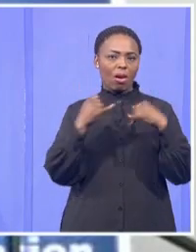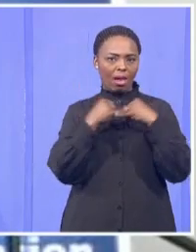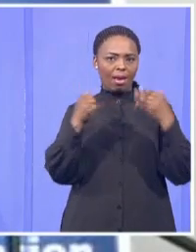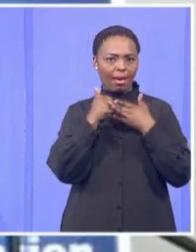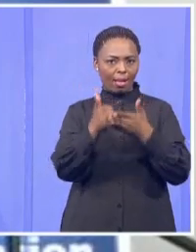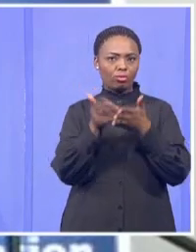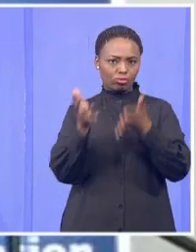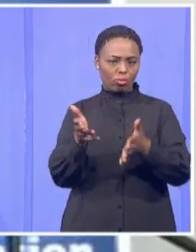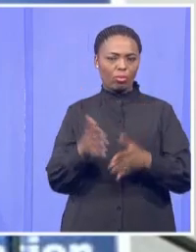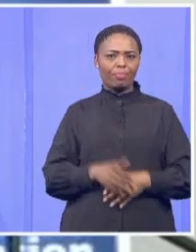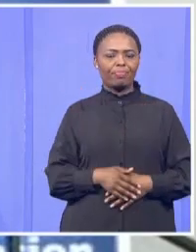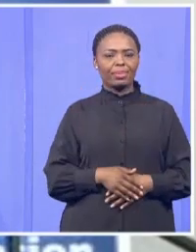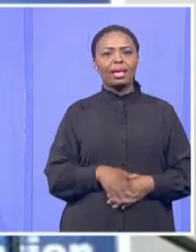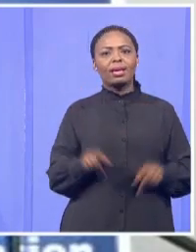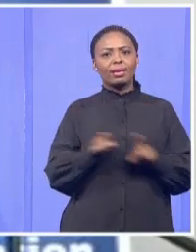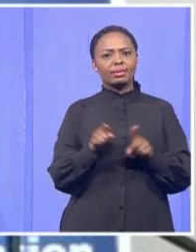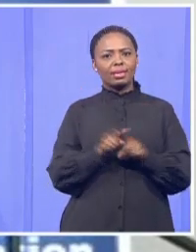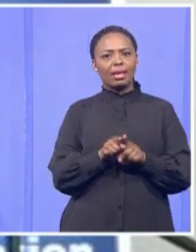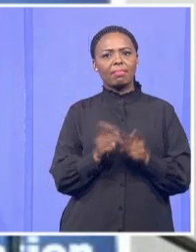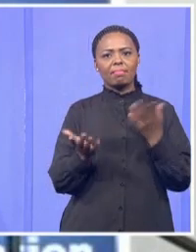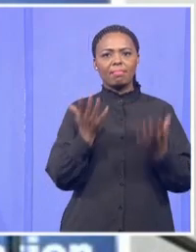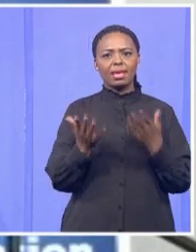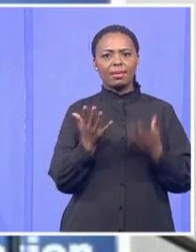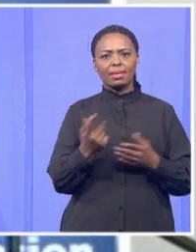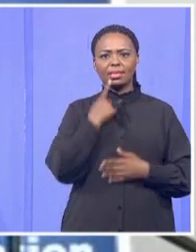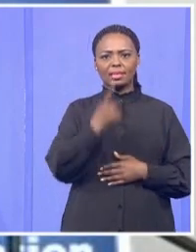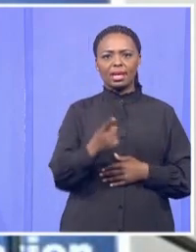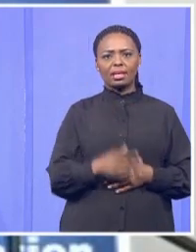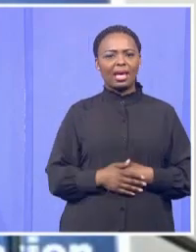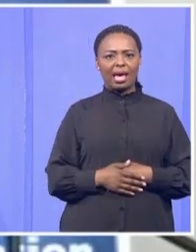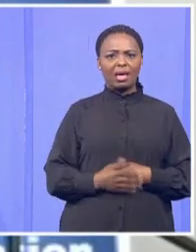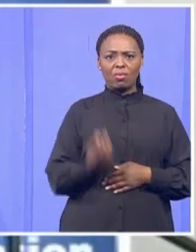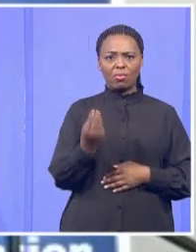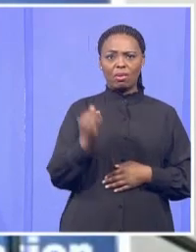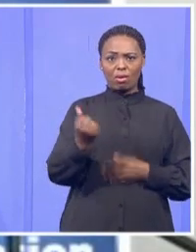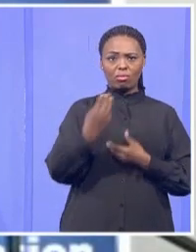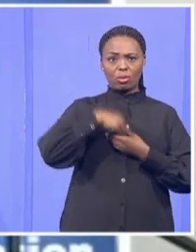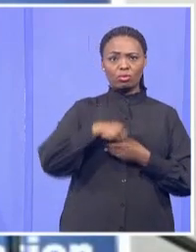And if we say we can't accommodate your child, you can then appeal